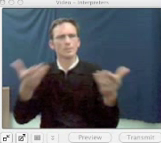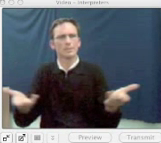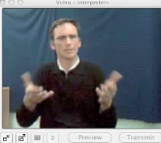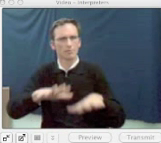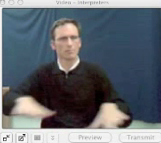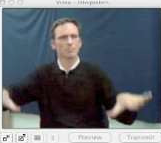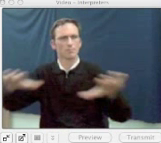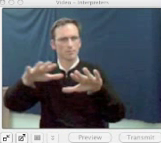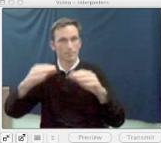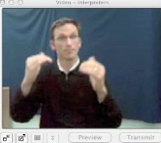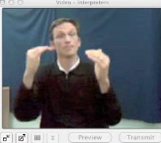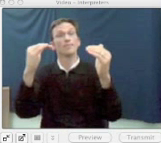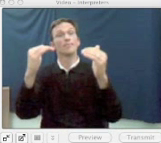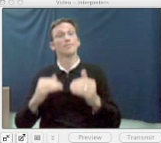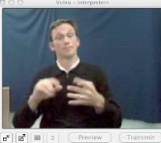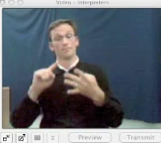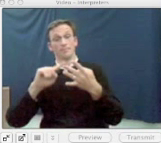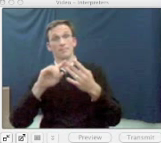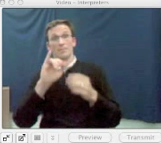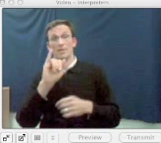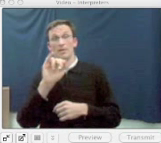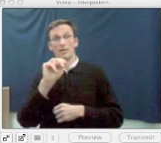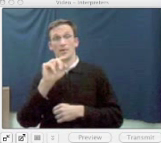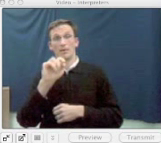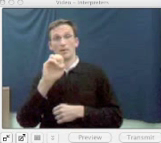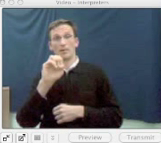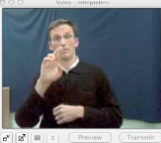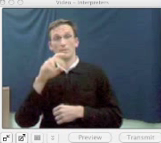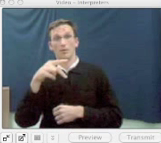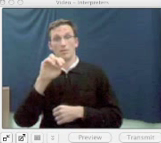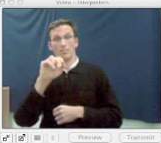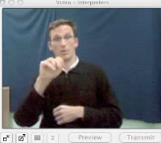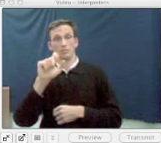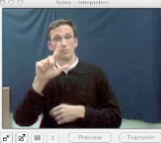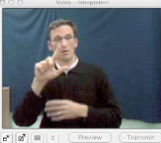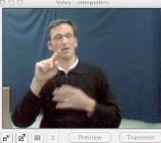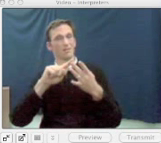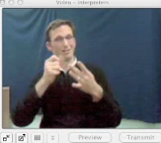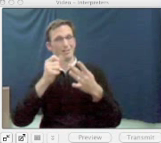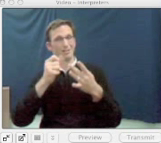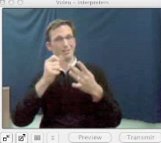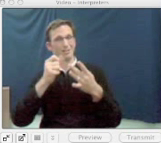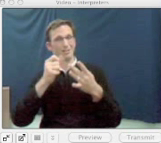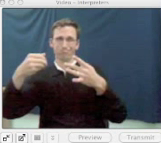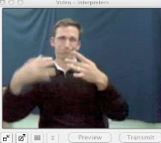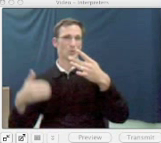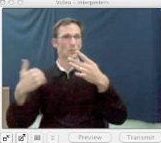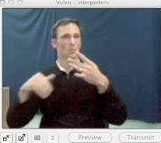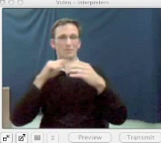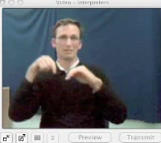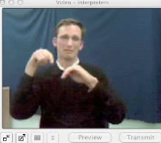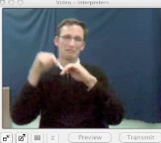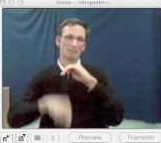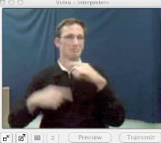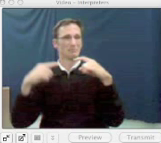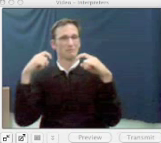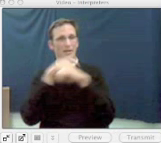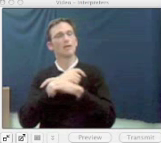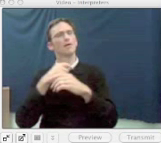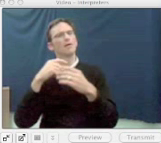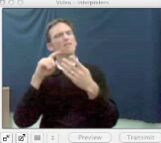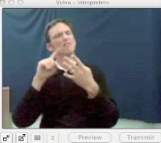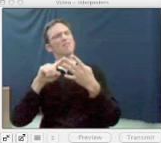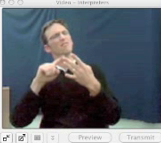The interpersonal demand category, which is probably the largest and the most profound, and probably where you would find the majority of